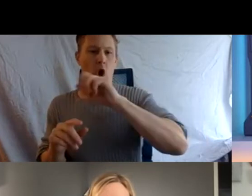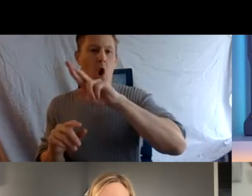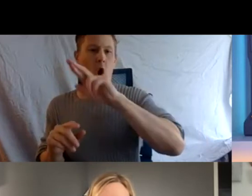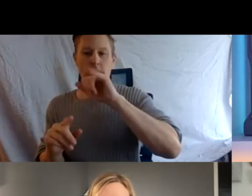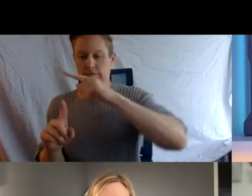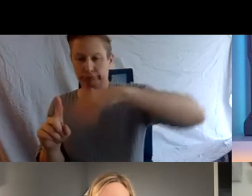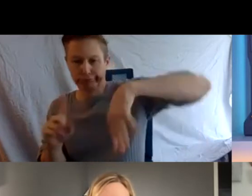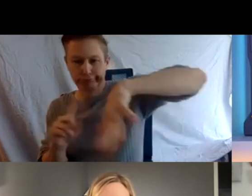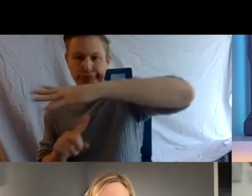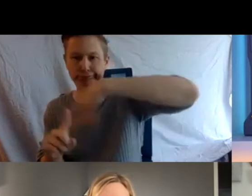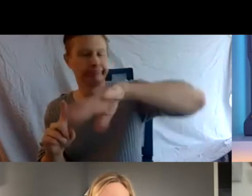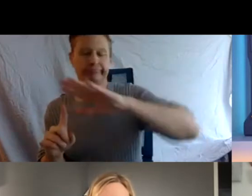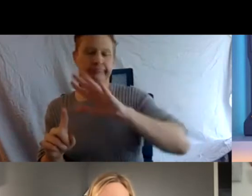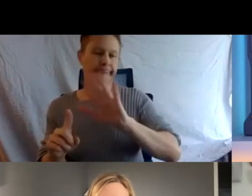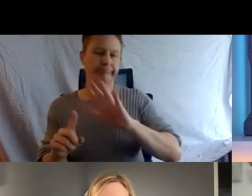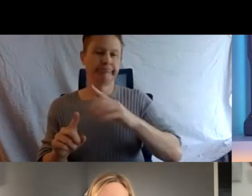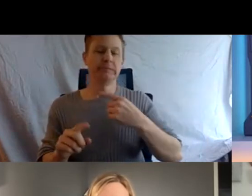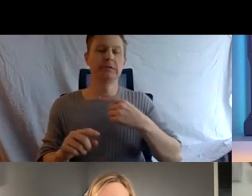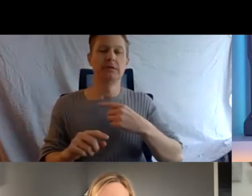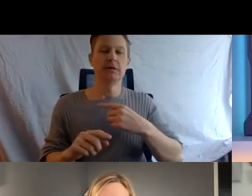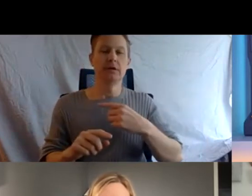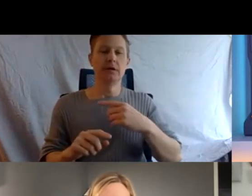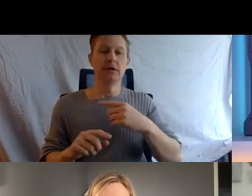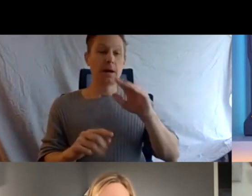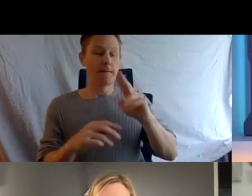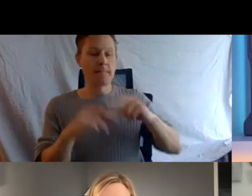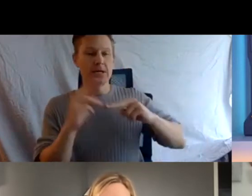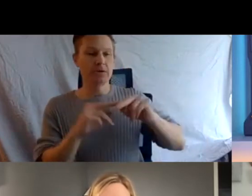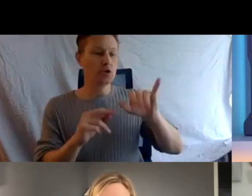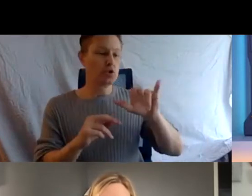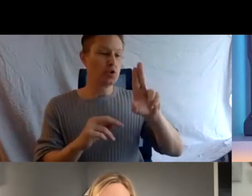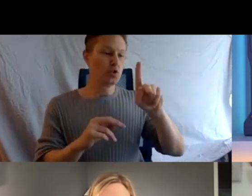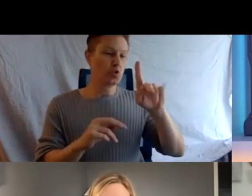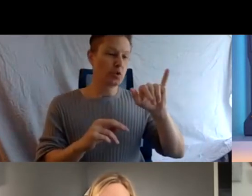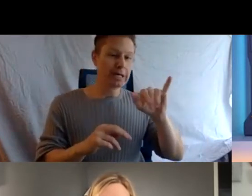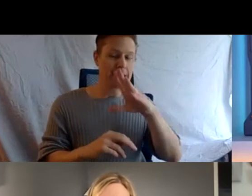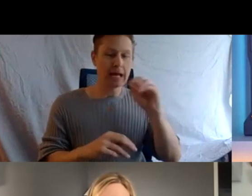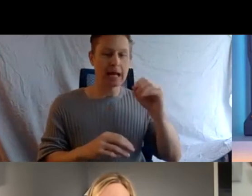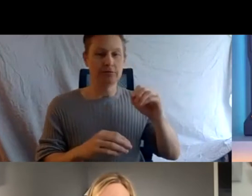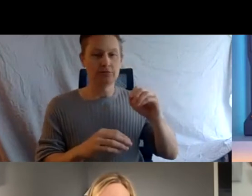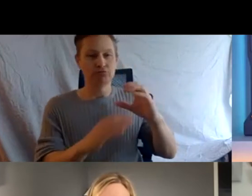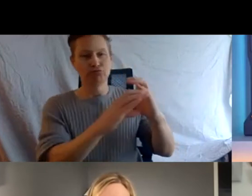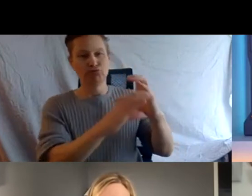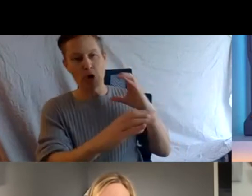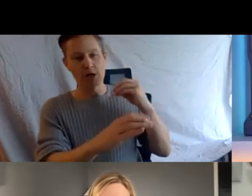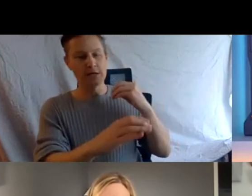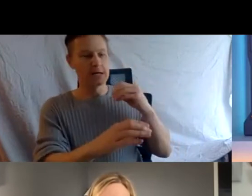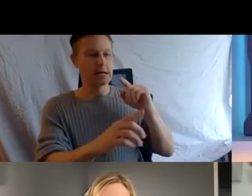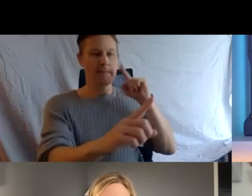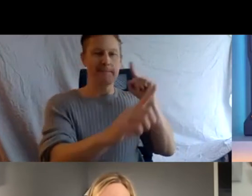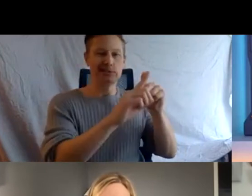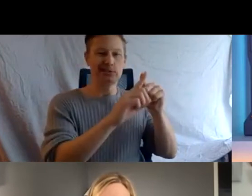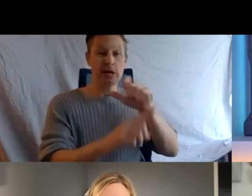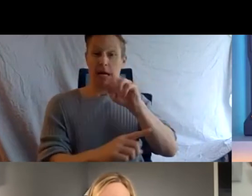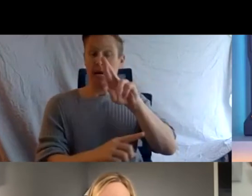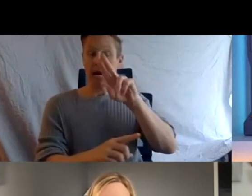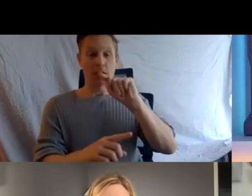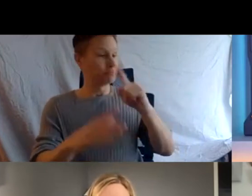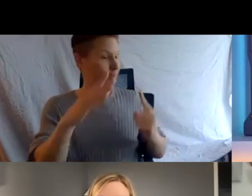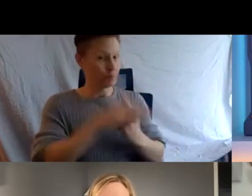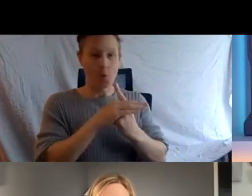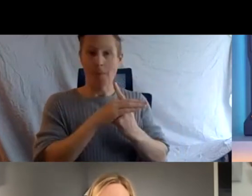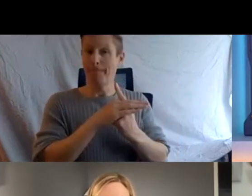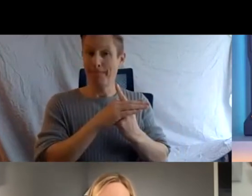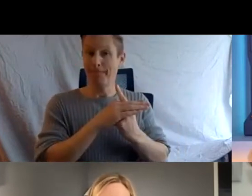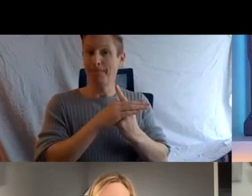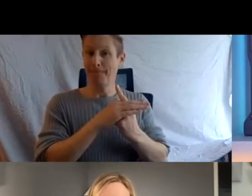It was built around, Yuki and the truck and the missions and then Ari just happened to be,